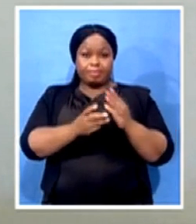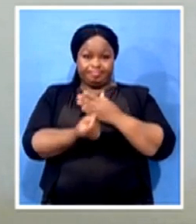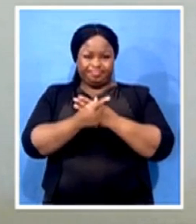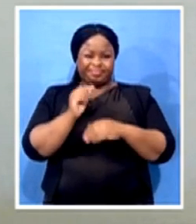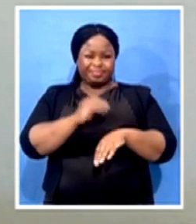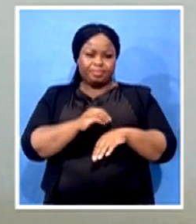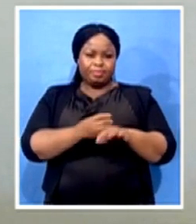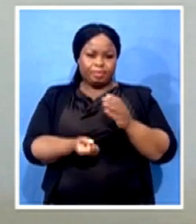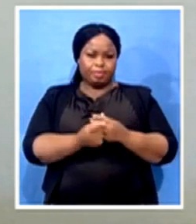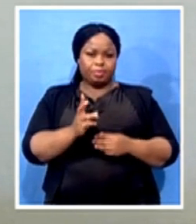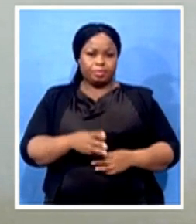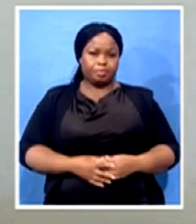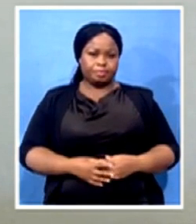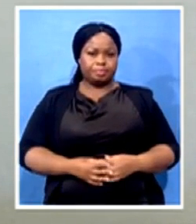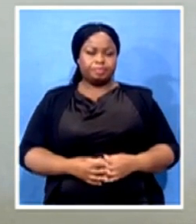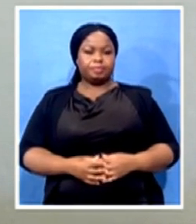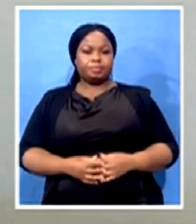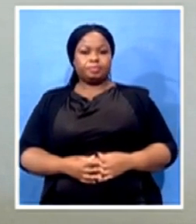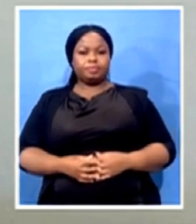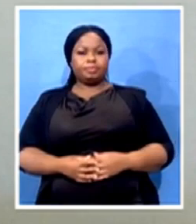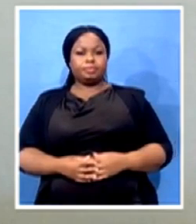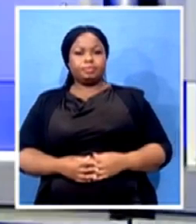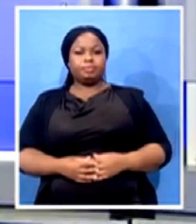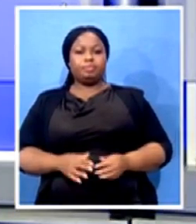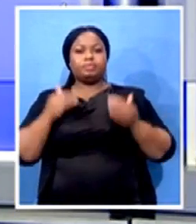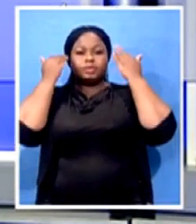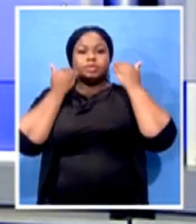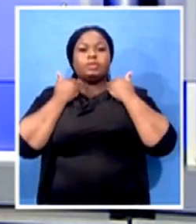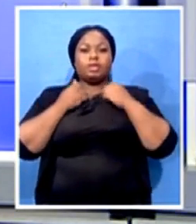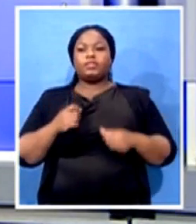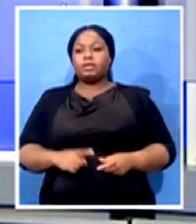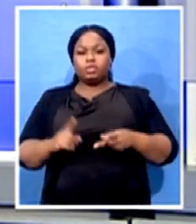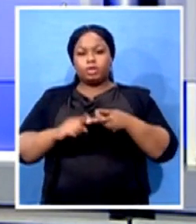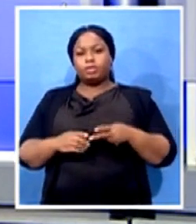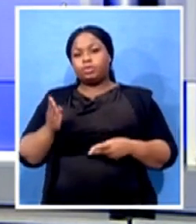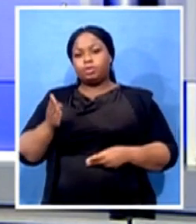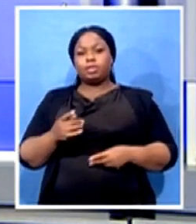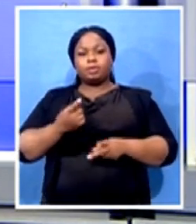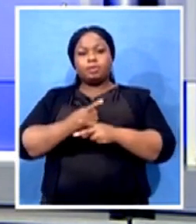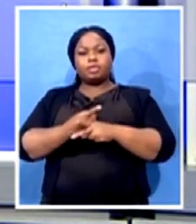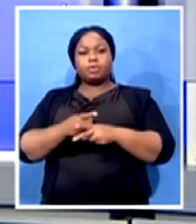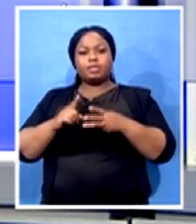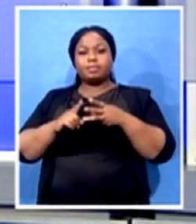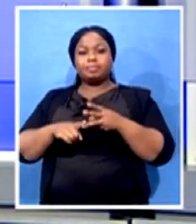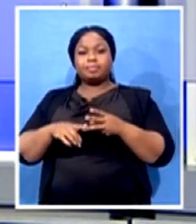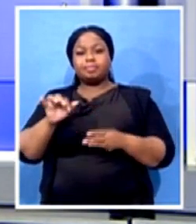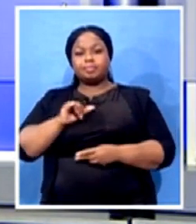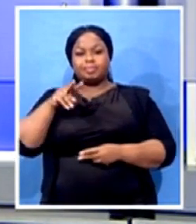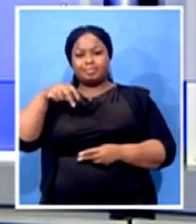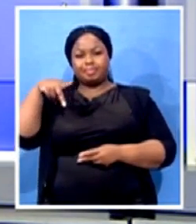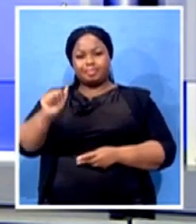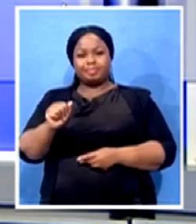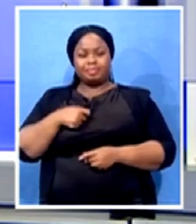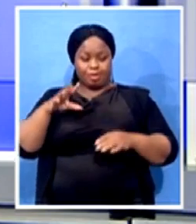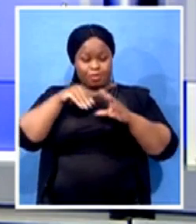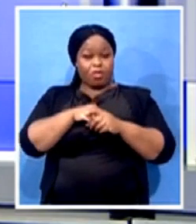Advocate du Toit, from the South African side, what kind of paperwork would the NPA be involved in to ensure the extradition